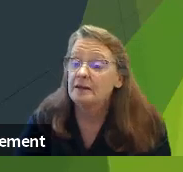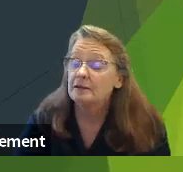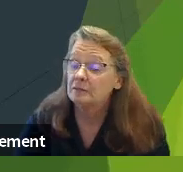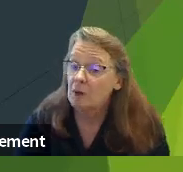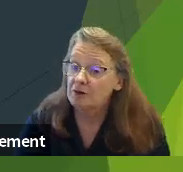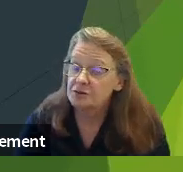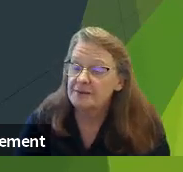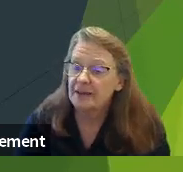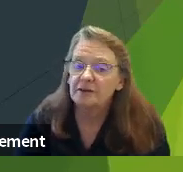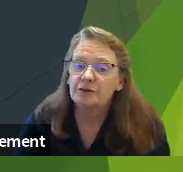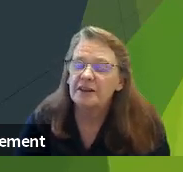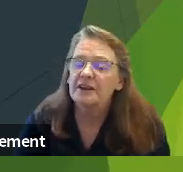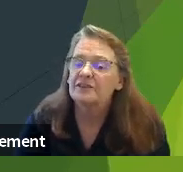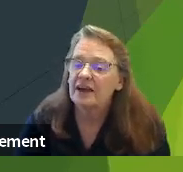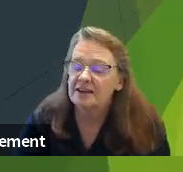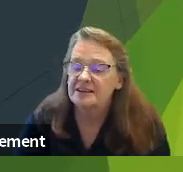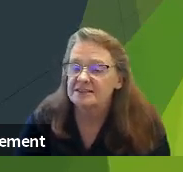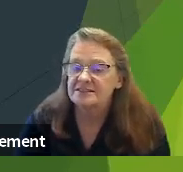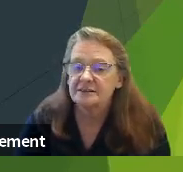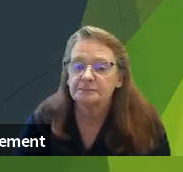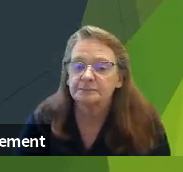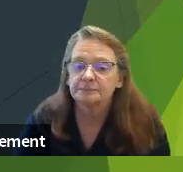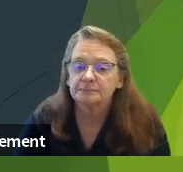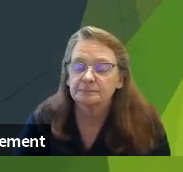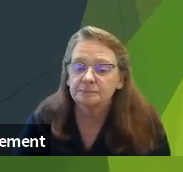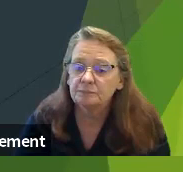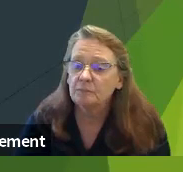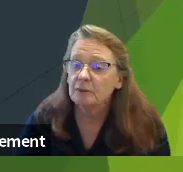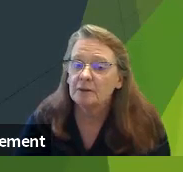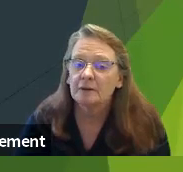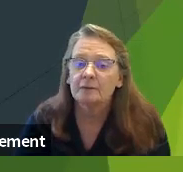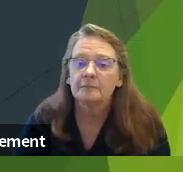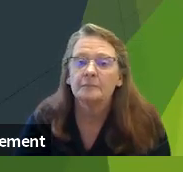in. And while you're doing that, you're thinking of the context.